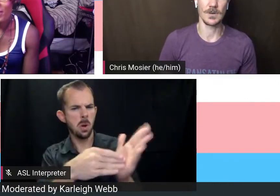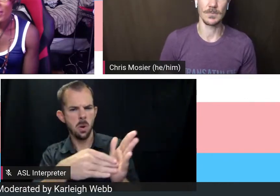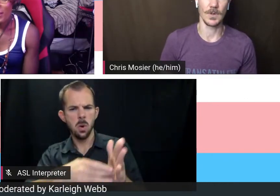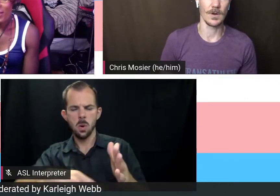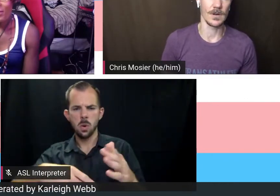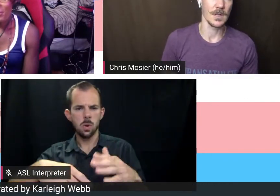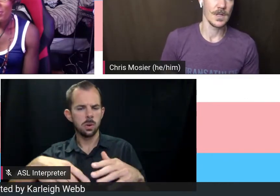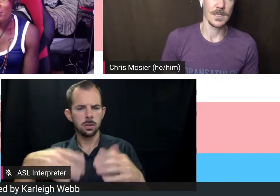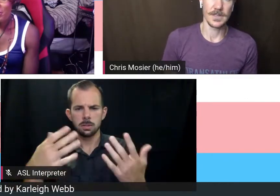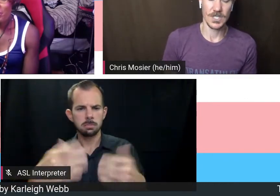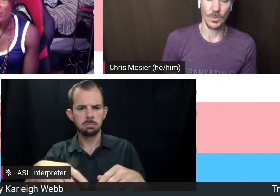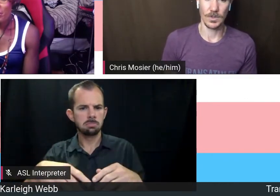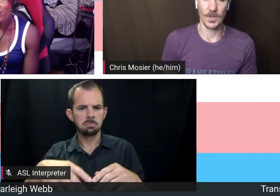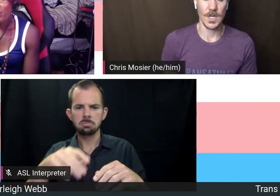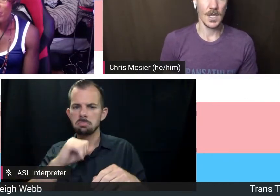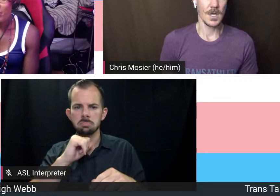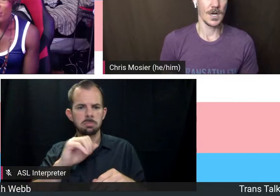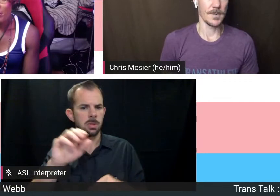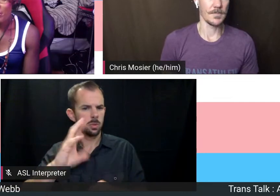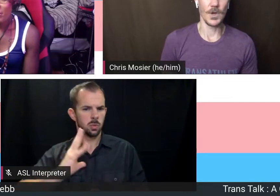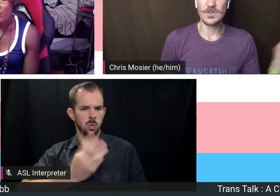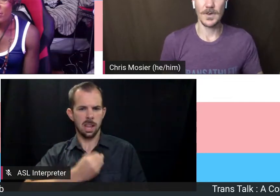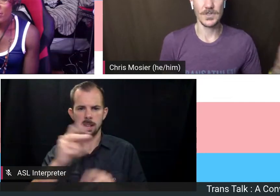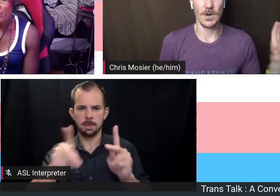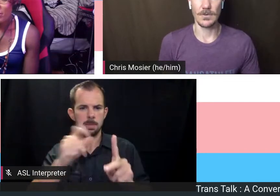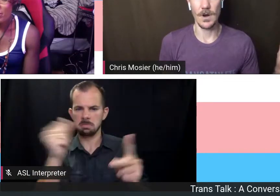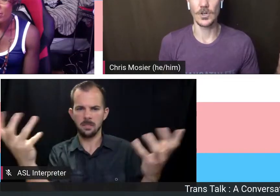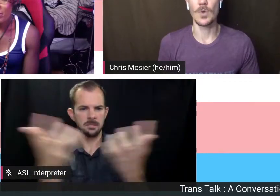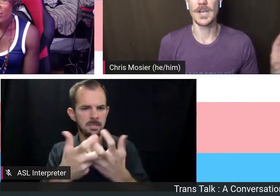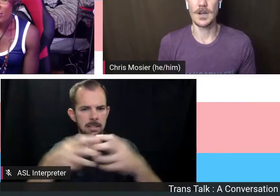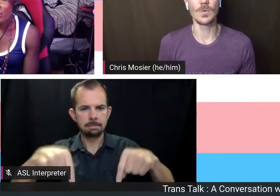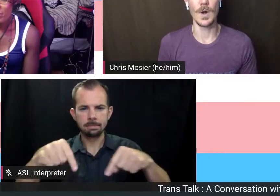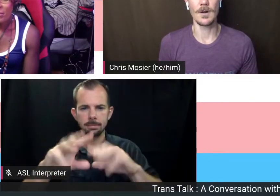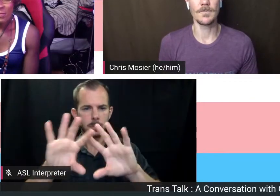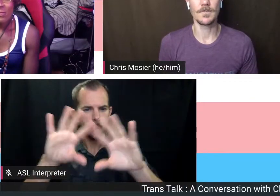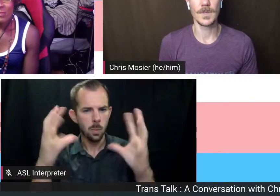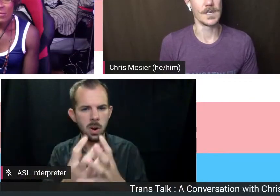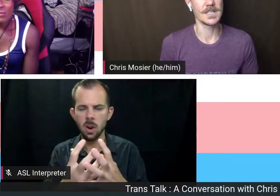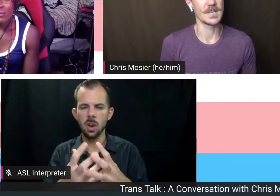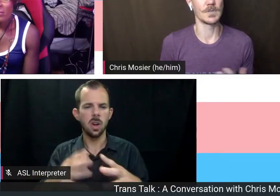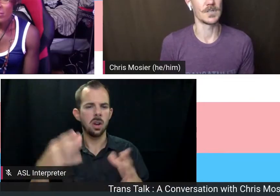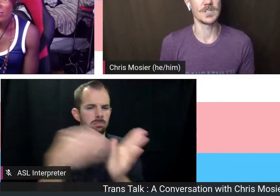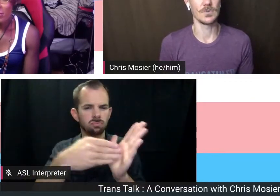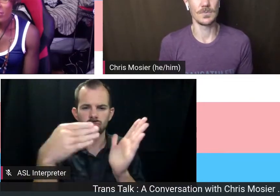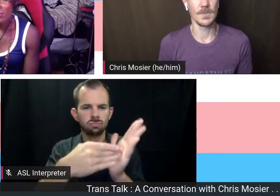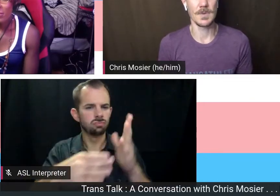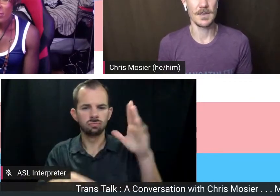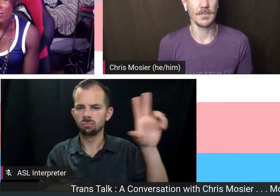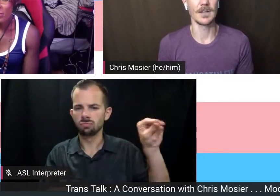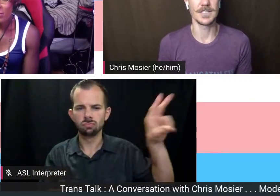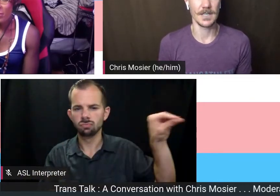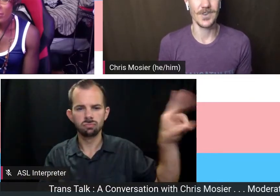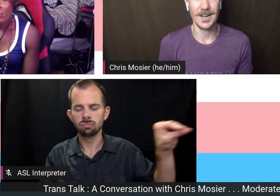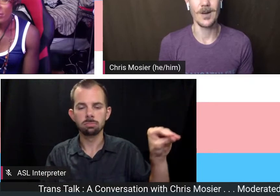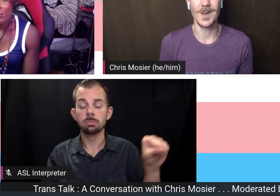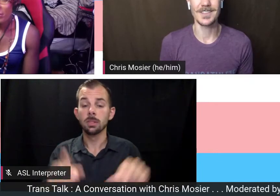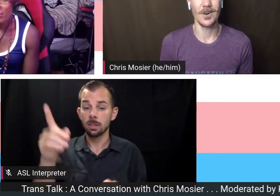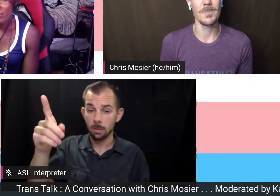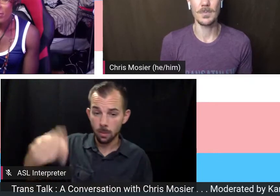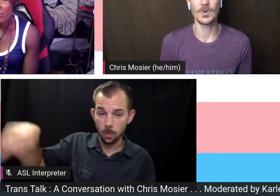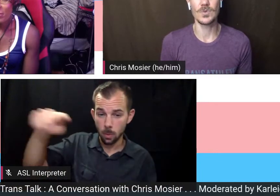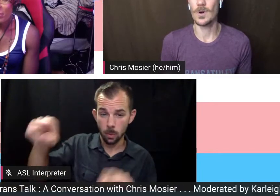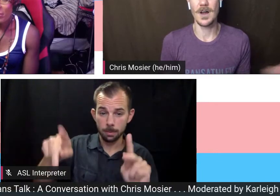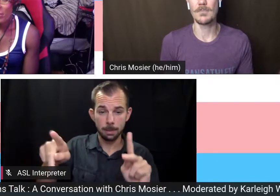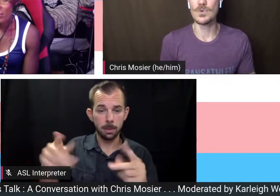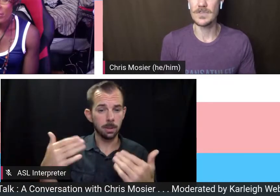sports, that we don't belong in this world, those folks are going nowhere. and it's similar to maybe politics right now, right?